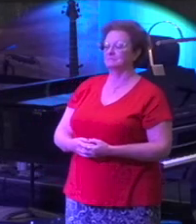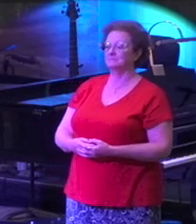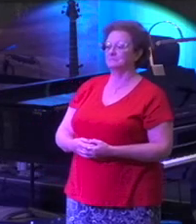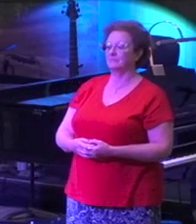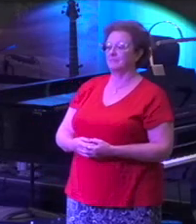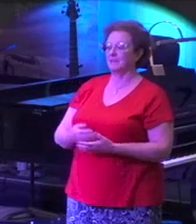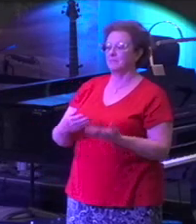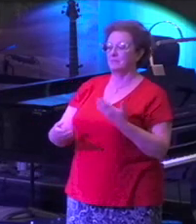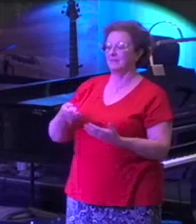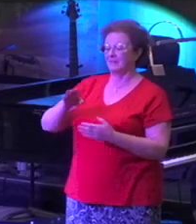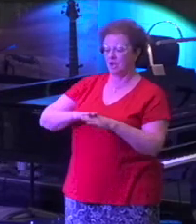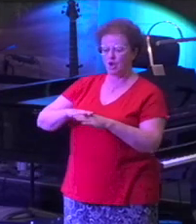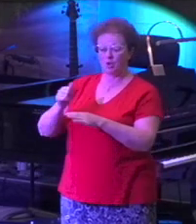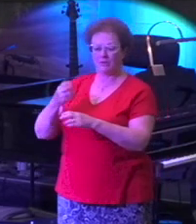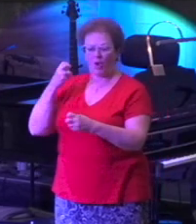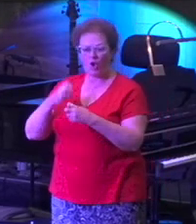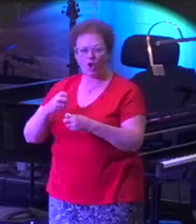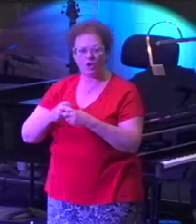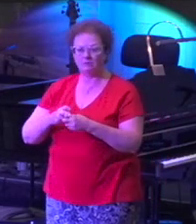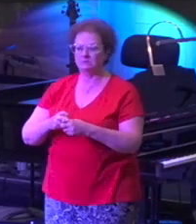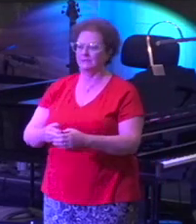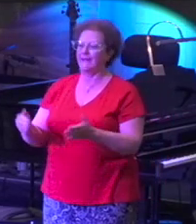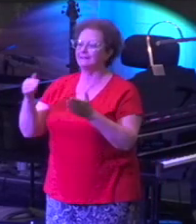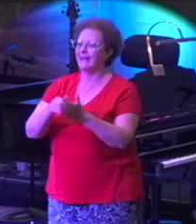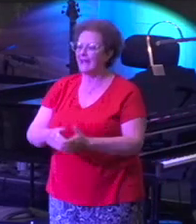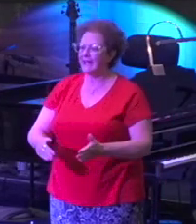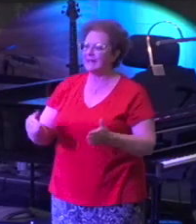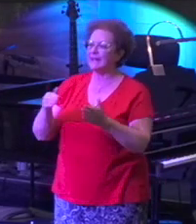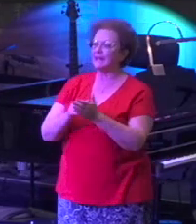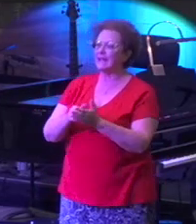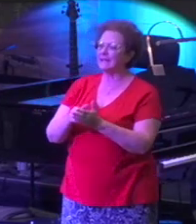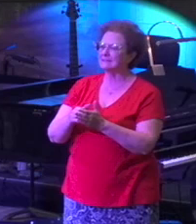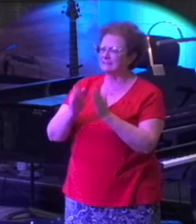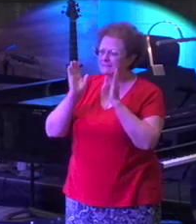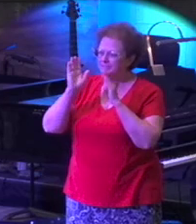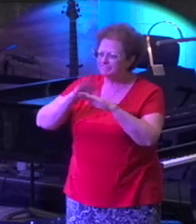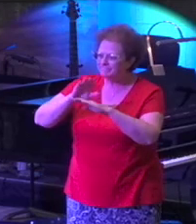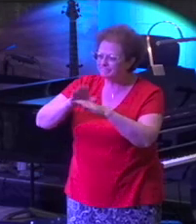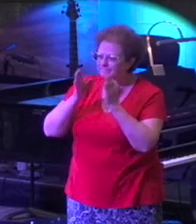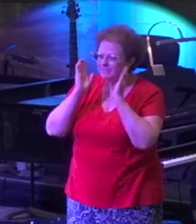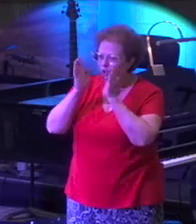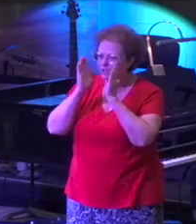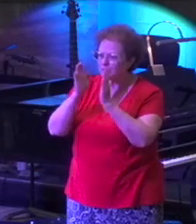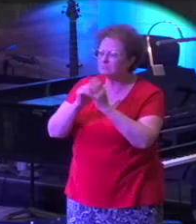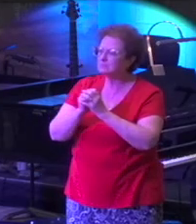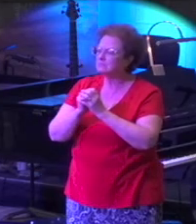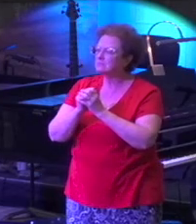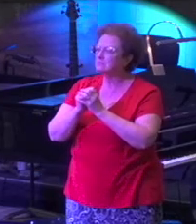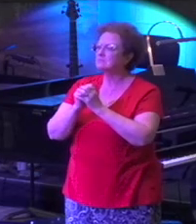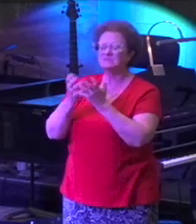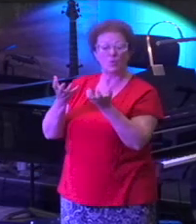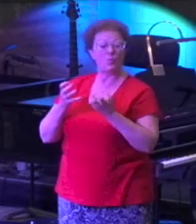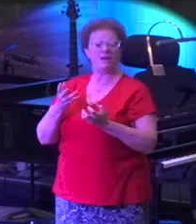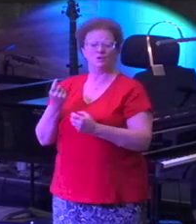something difficult? Is God persistently trying to get your attention and turn you back around even though you don't want to do it?